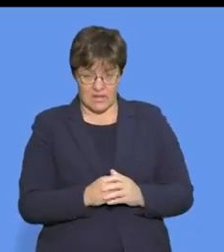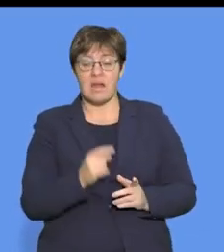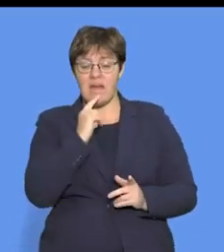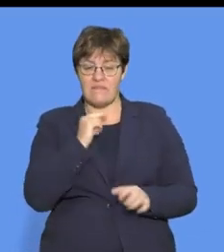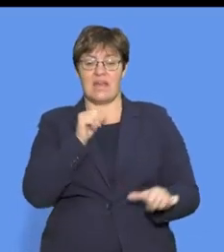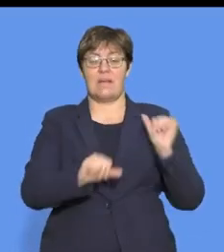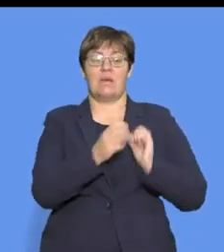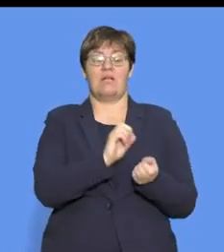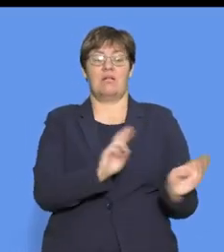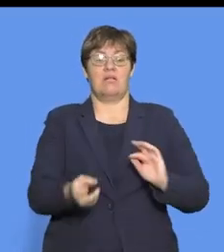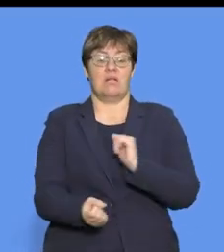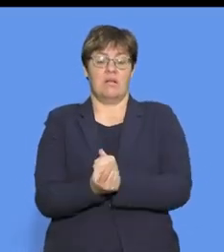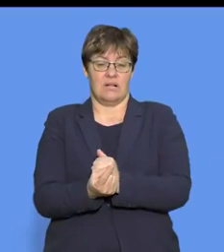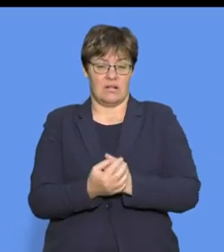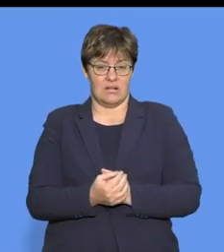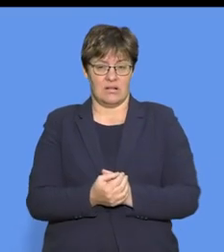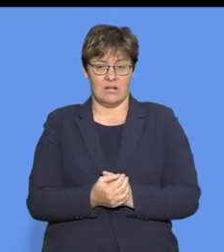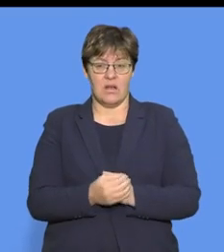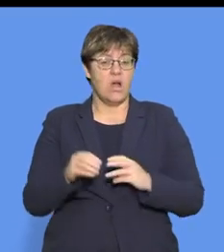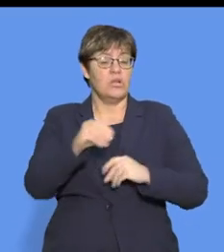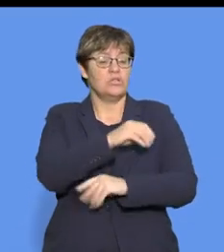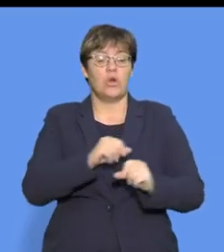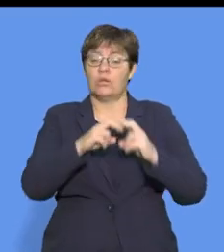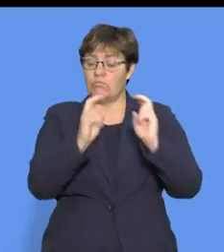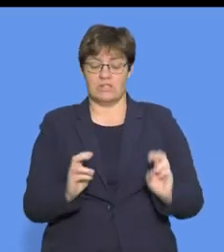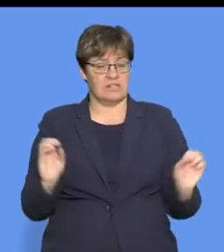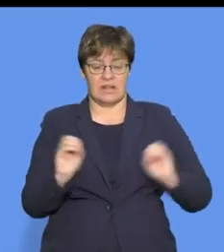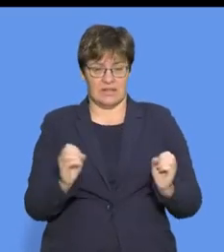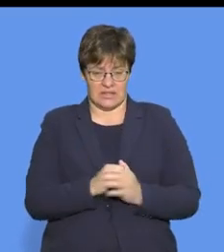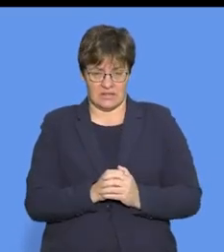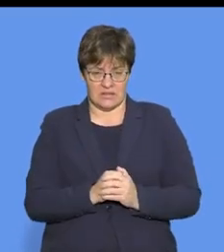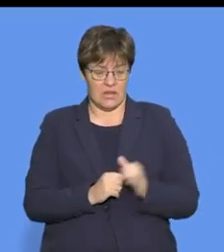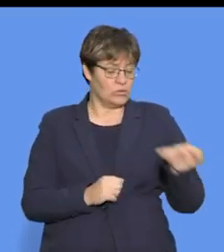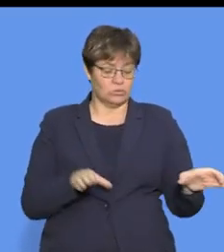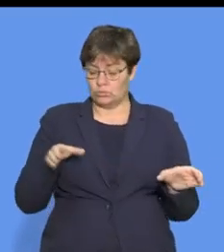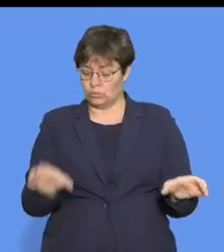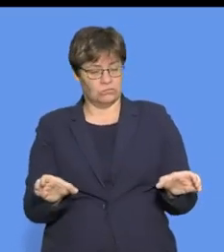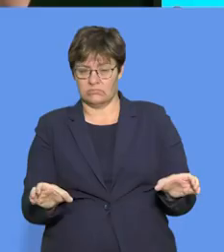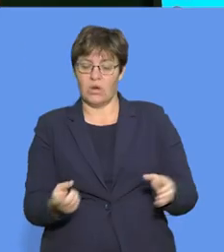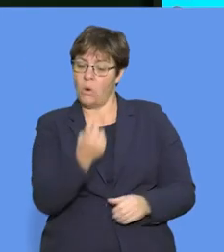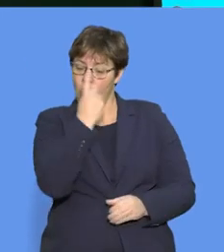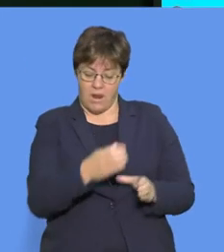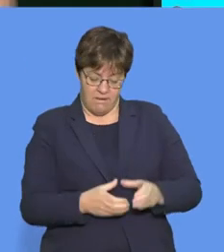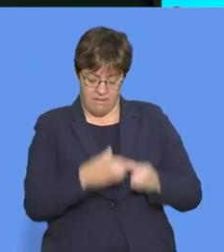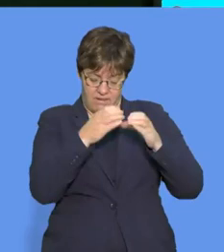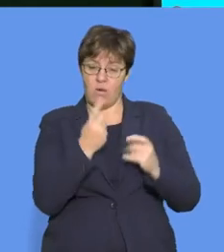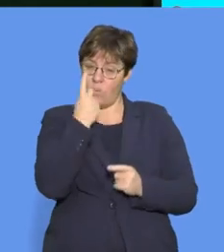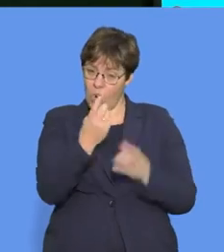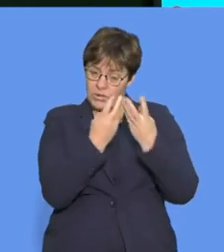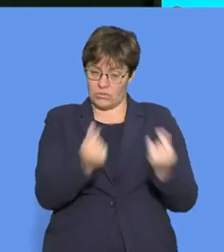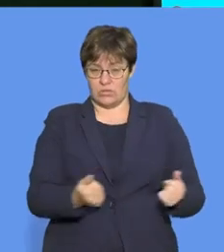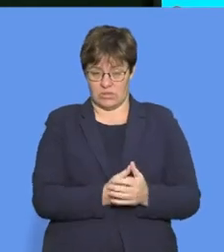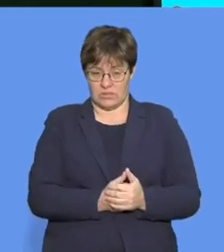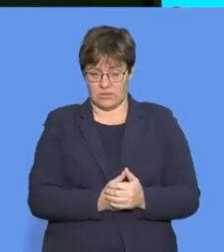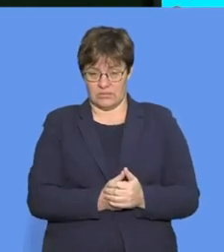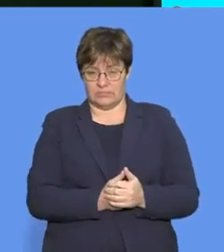some chemical reactions happening. There's no salt bridge. There's no two components. There's one component, one